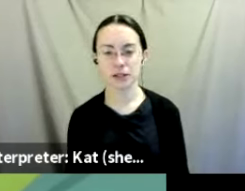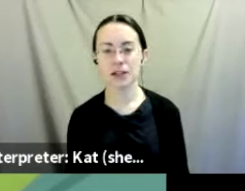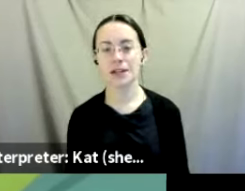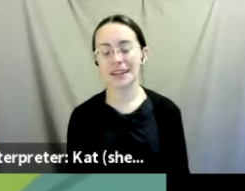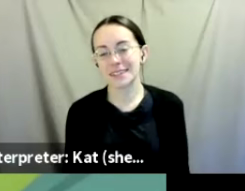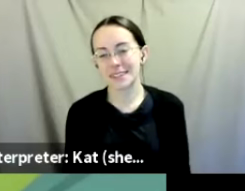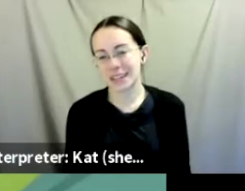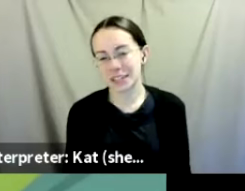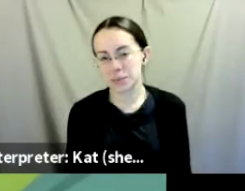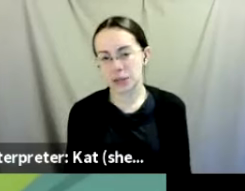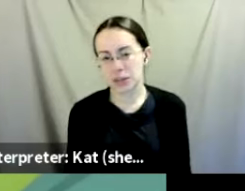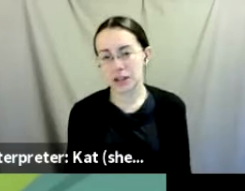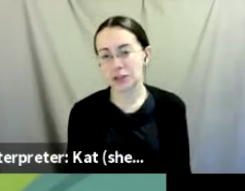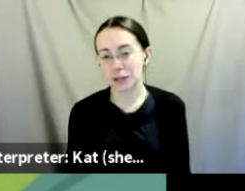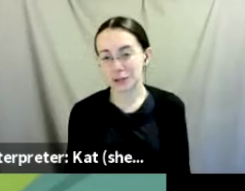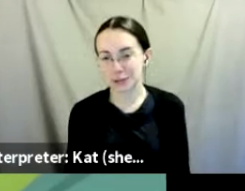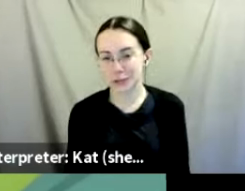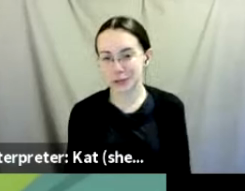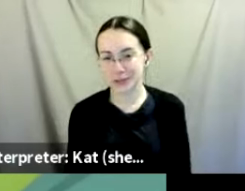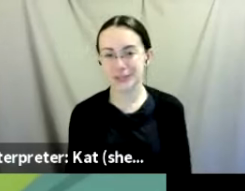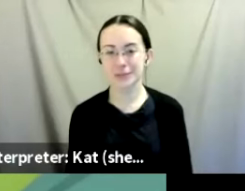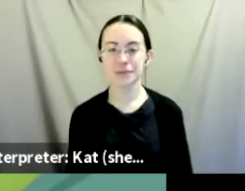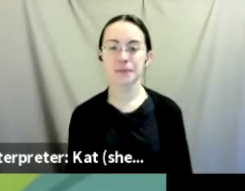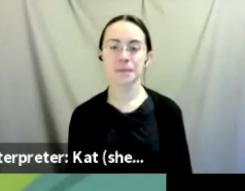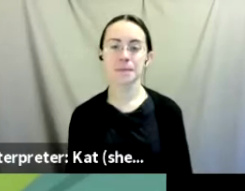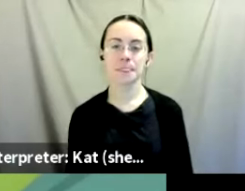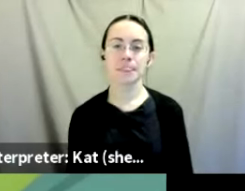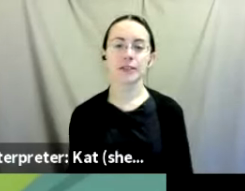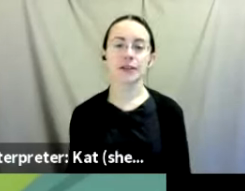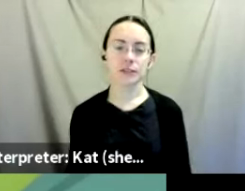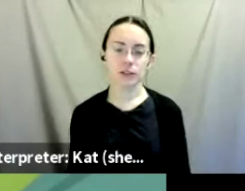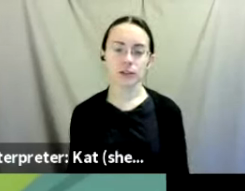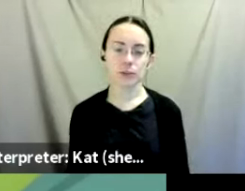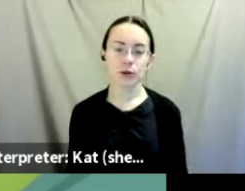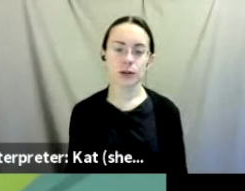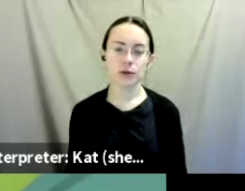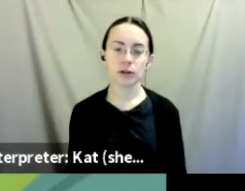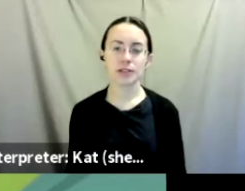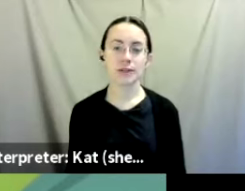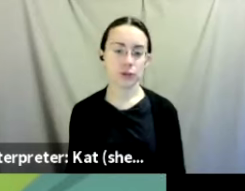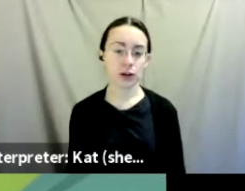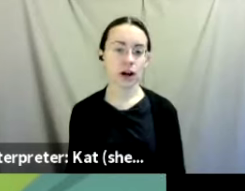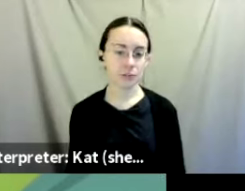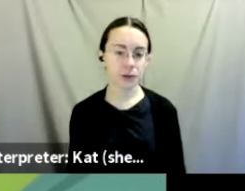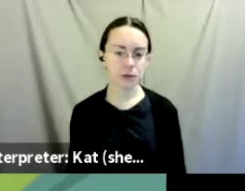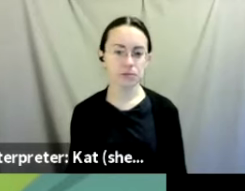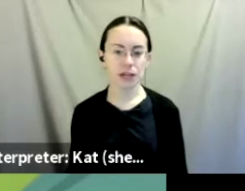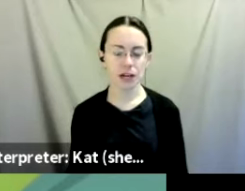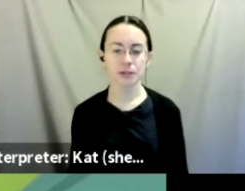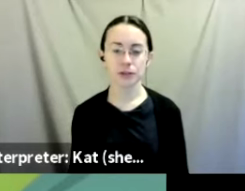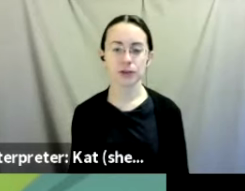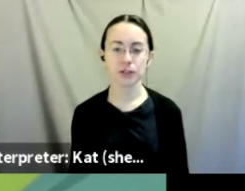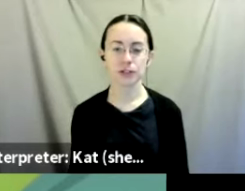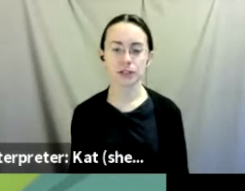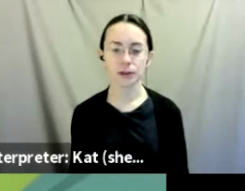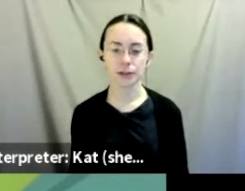unique, and I can't compare with any other medical schools. There is also a program called Deaf Strong Hospital that